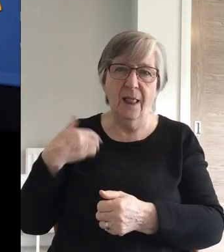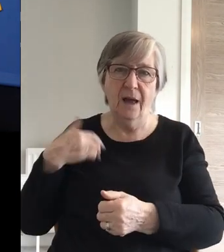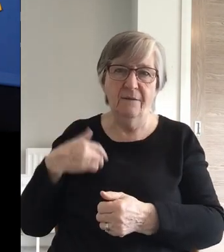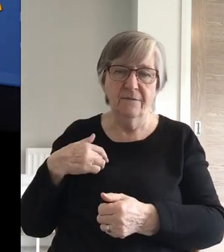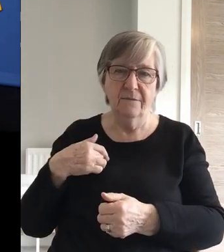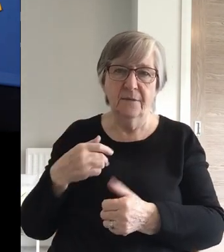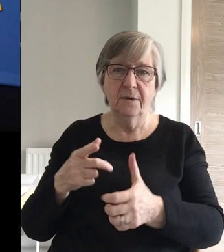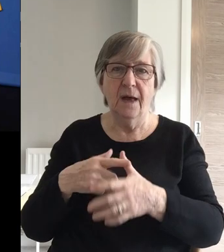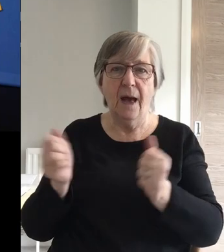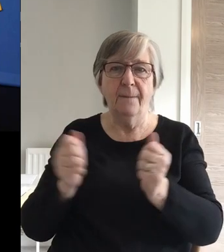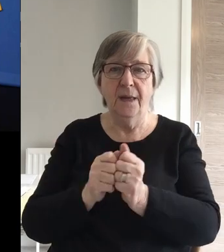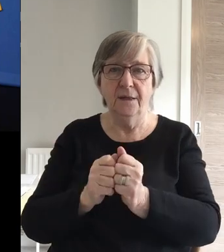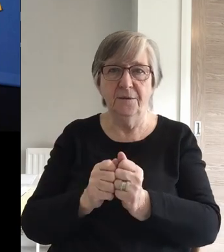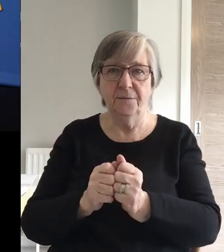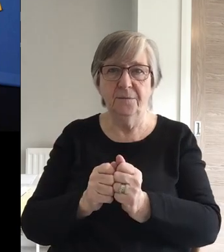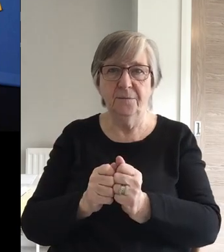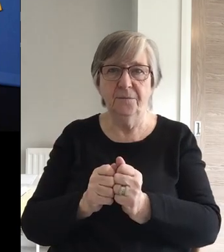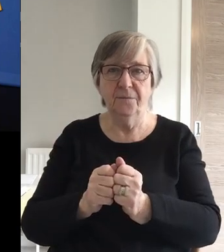Amen.